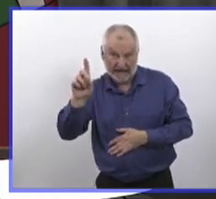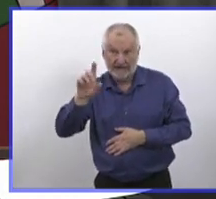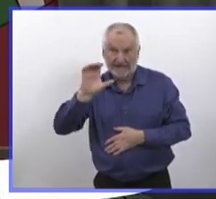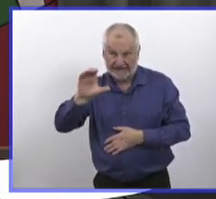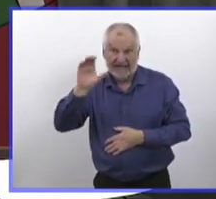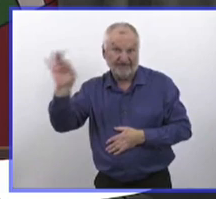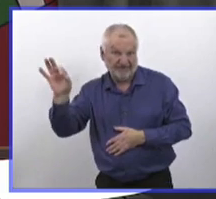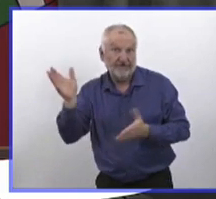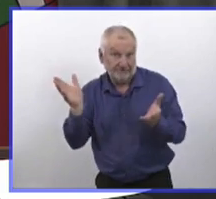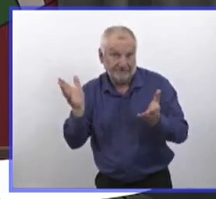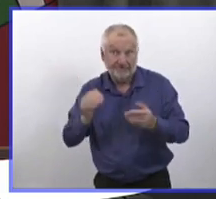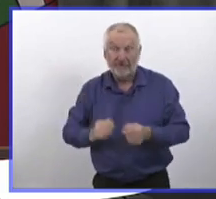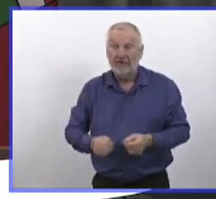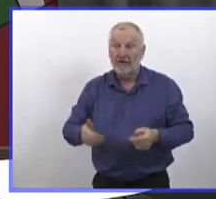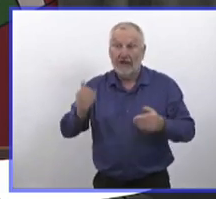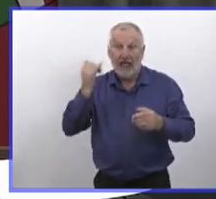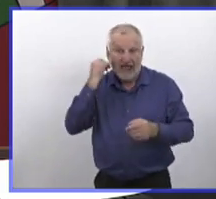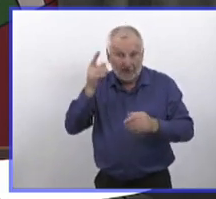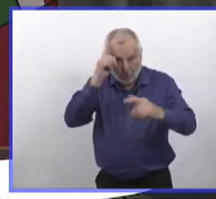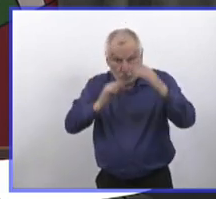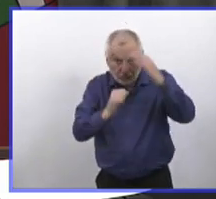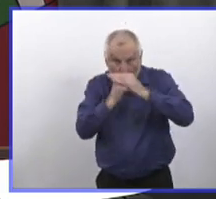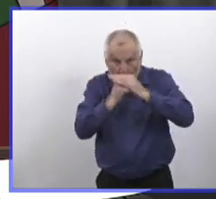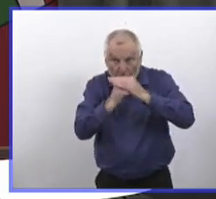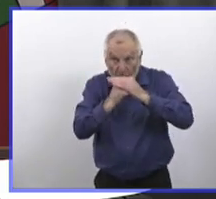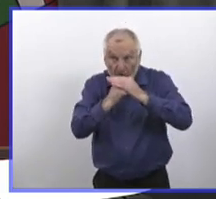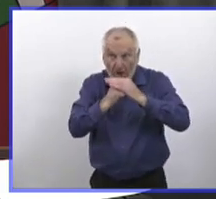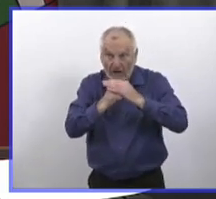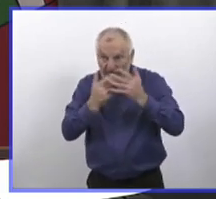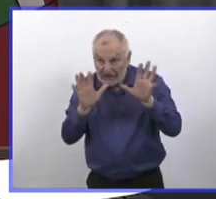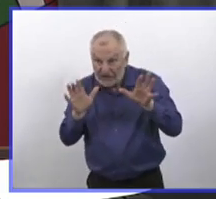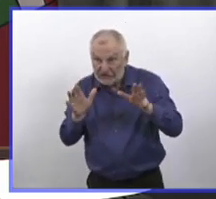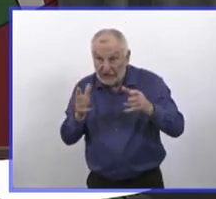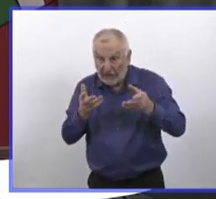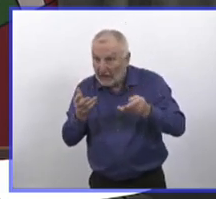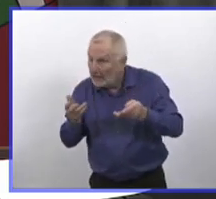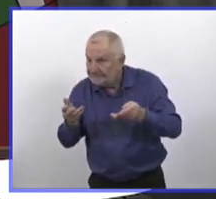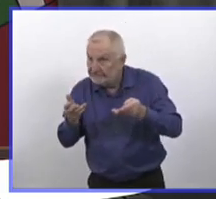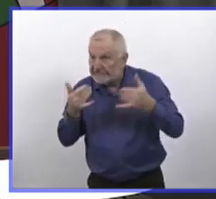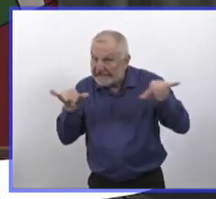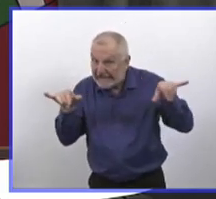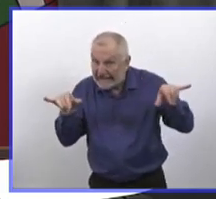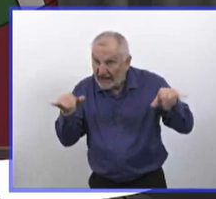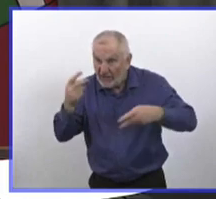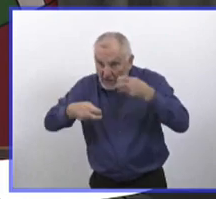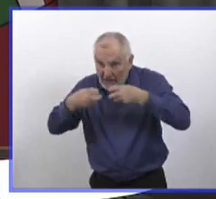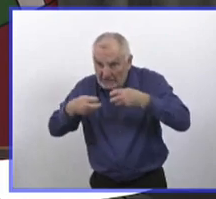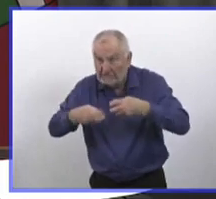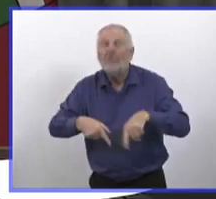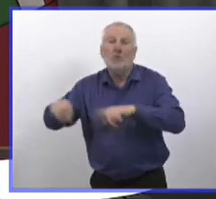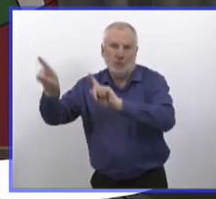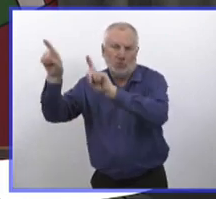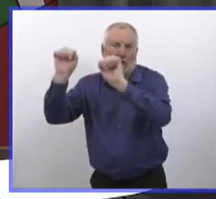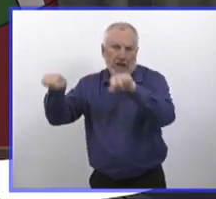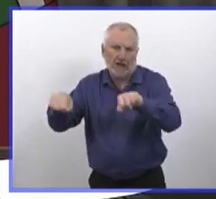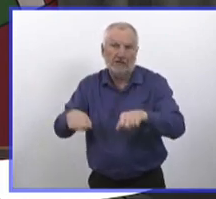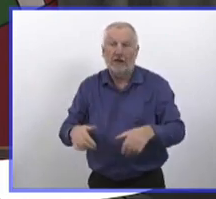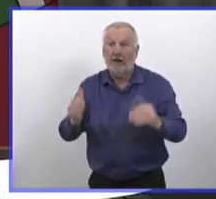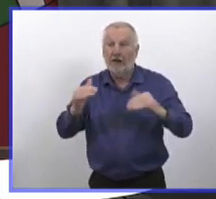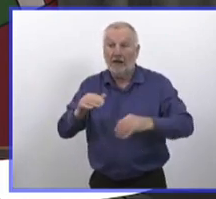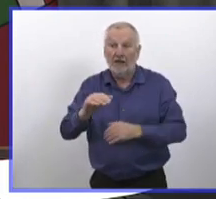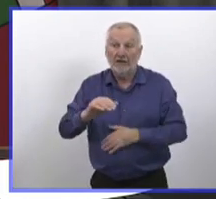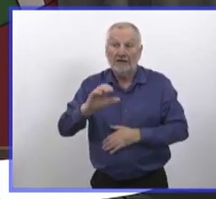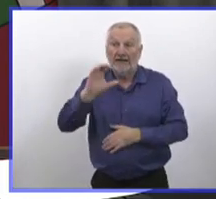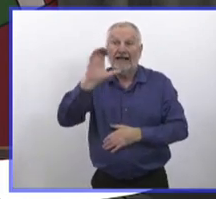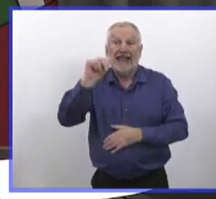ongoing effects that impact their health after the stroke, People who have cancers that affect the